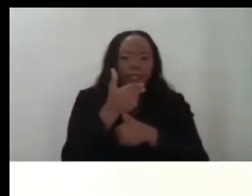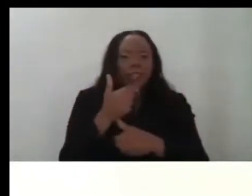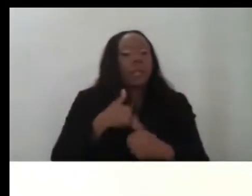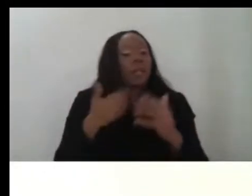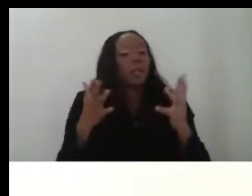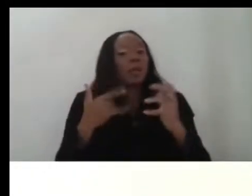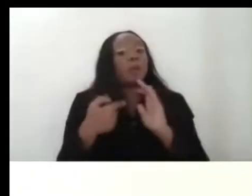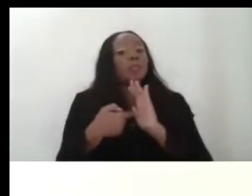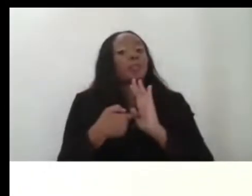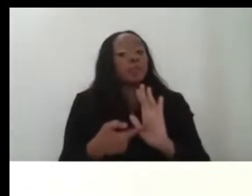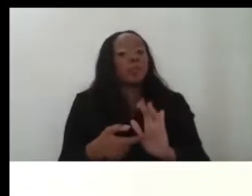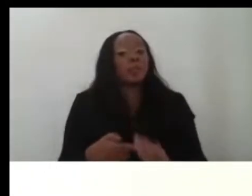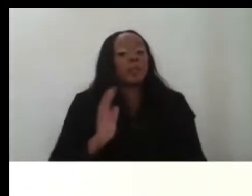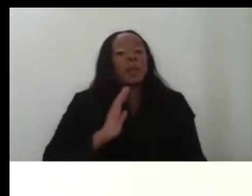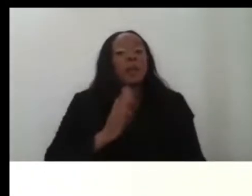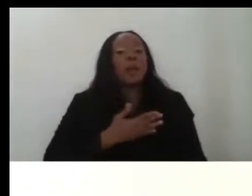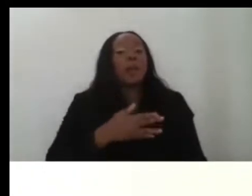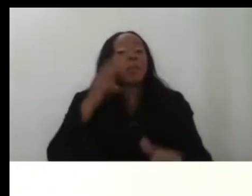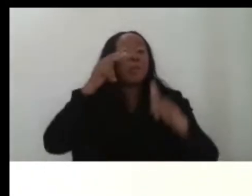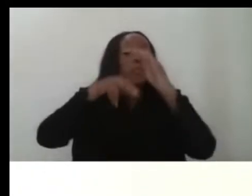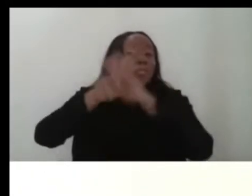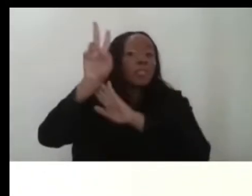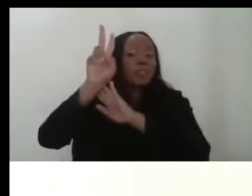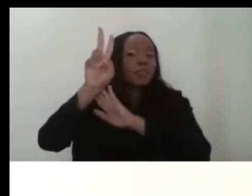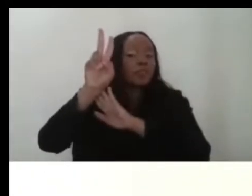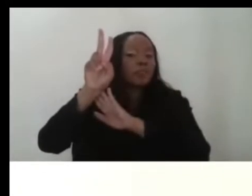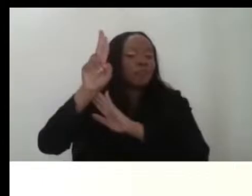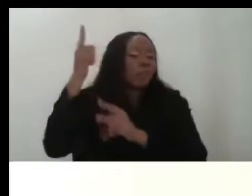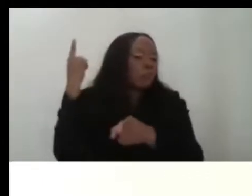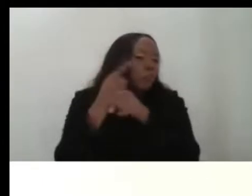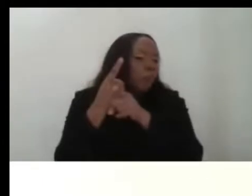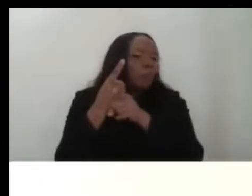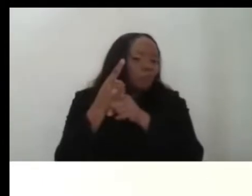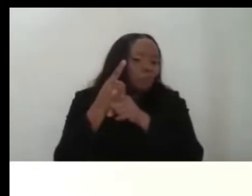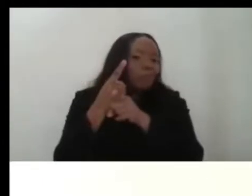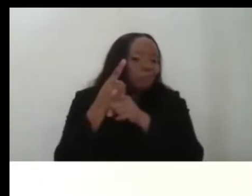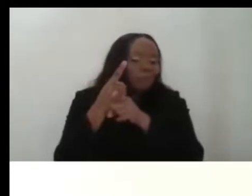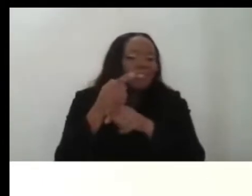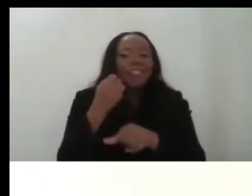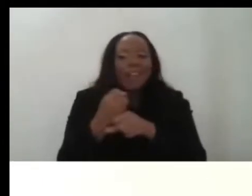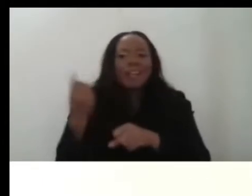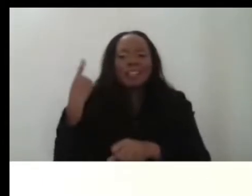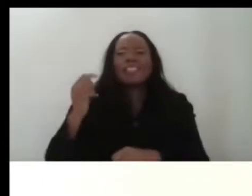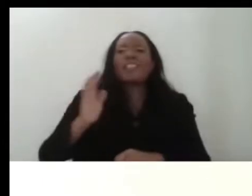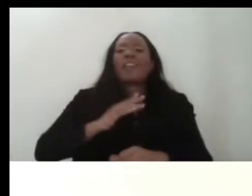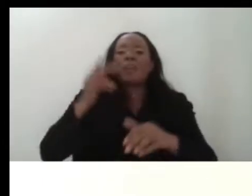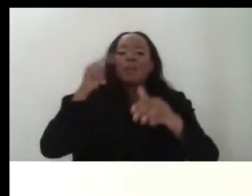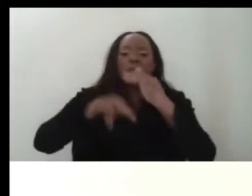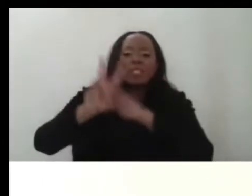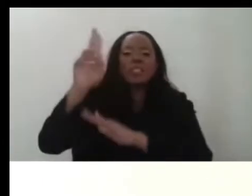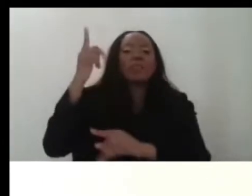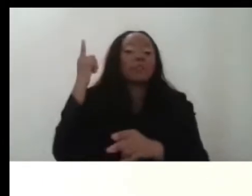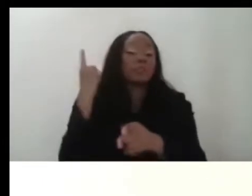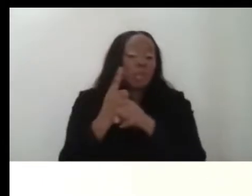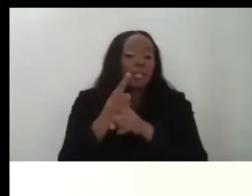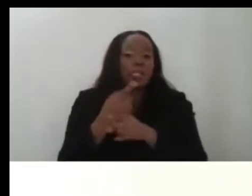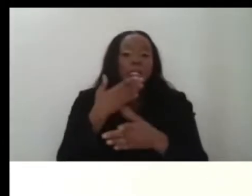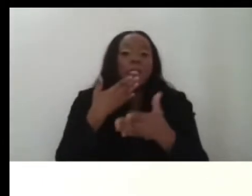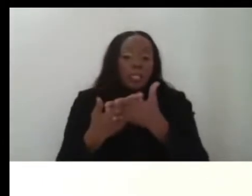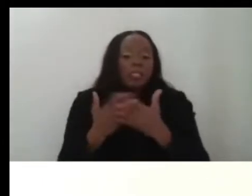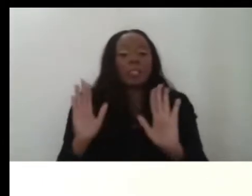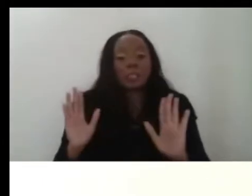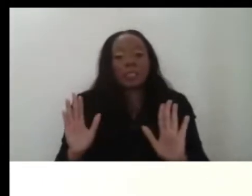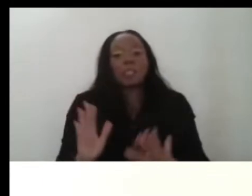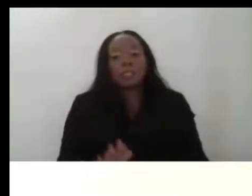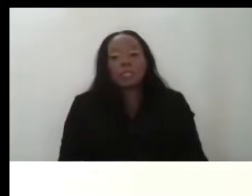our first prediction was last year. It was really, really good. It wasn't good that it was above average like